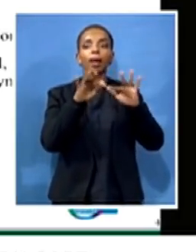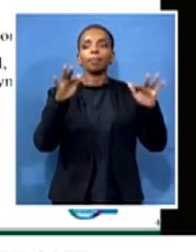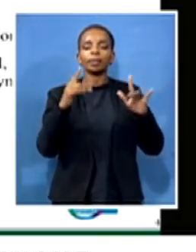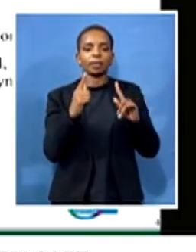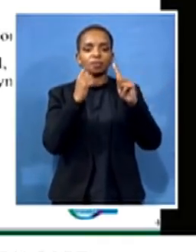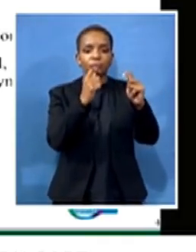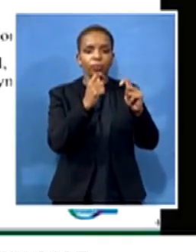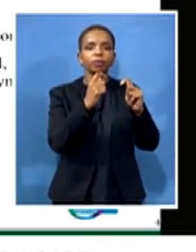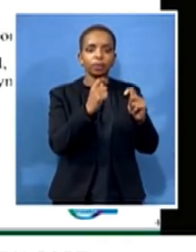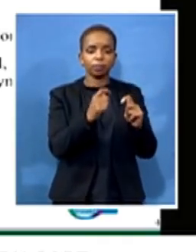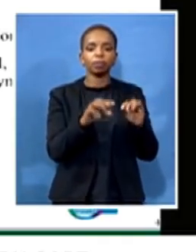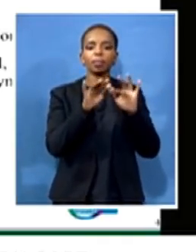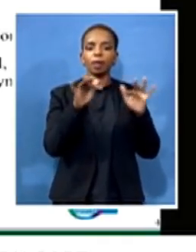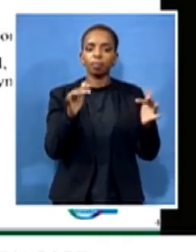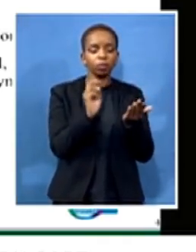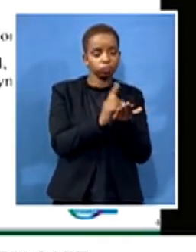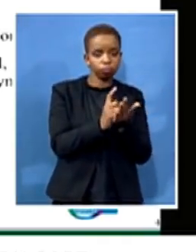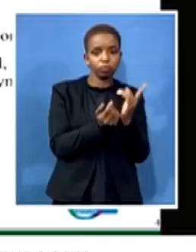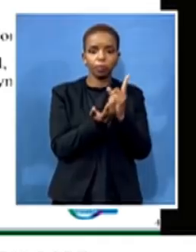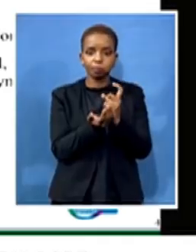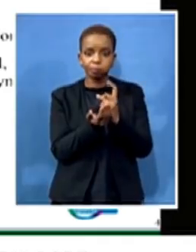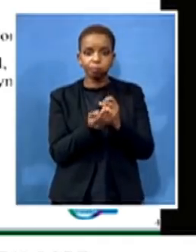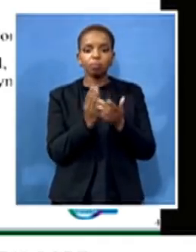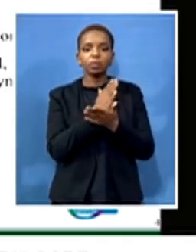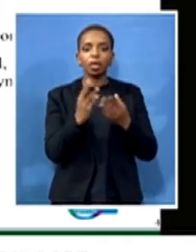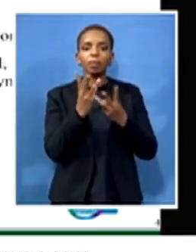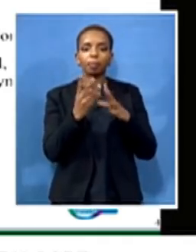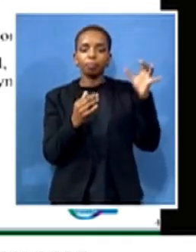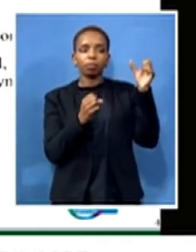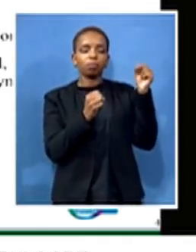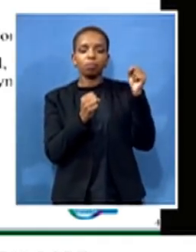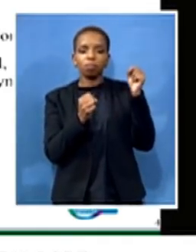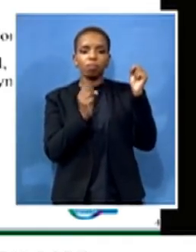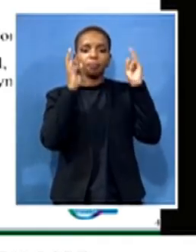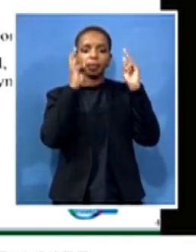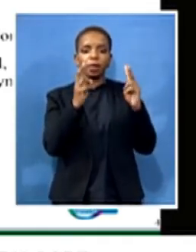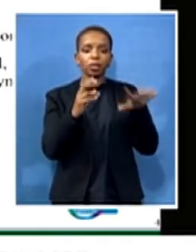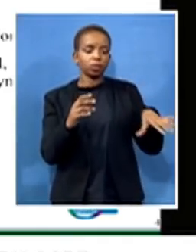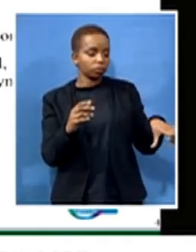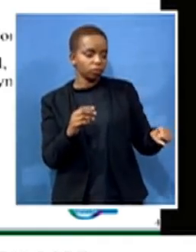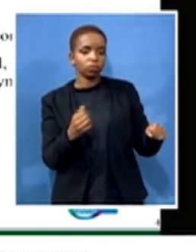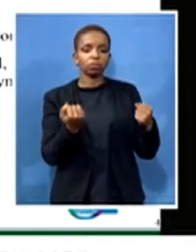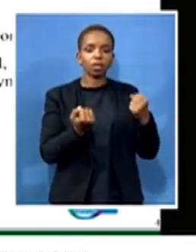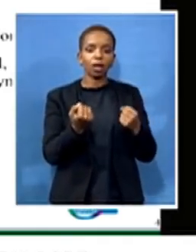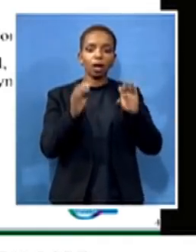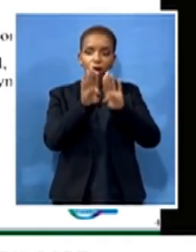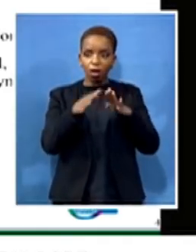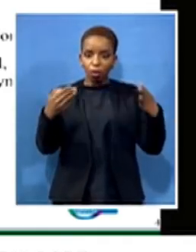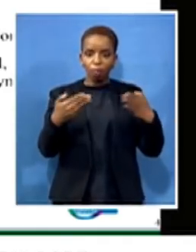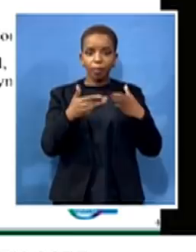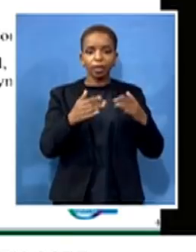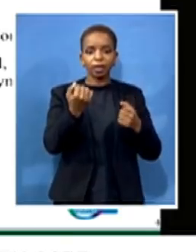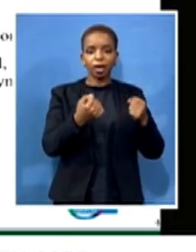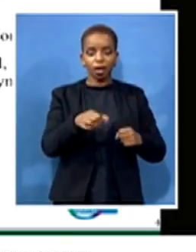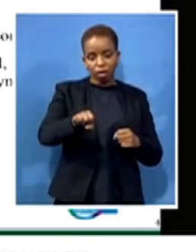the rails and the bus and the car, in the opening the doors, they should actually not be contracting infection